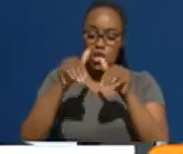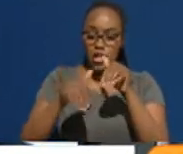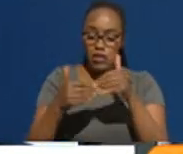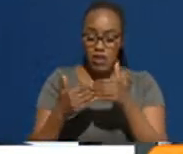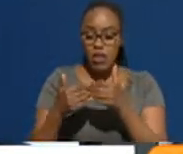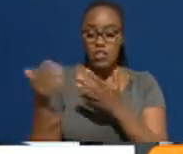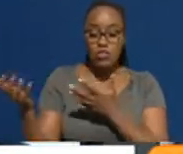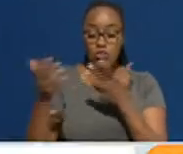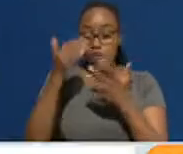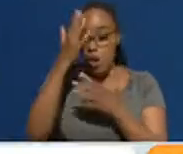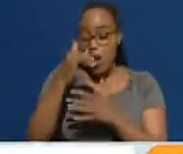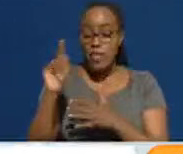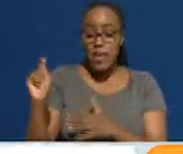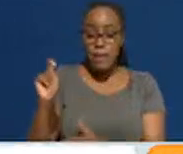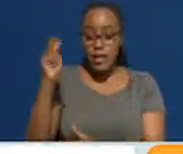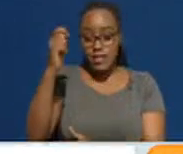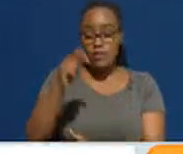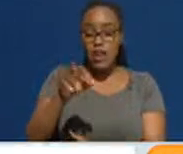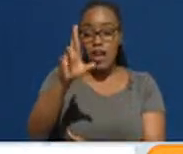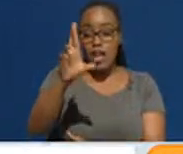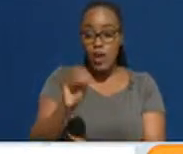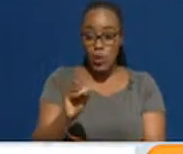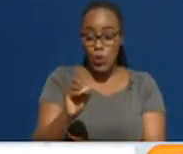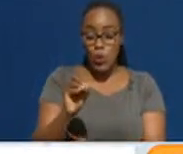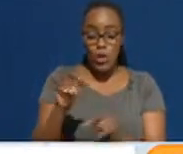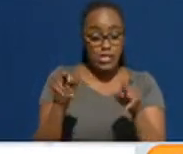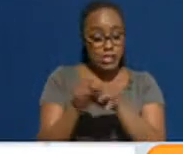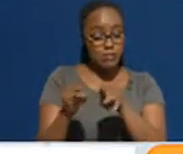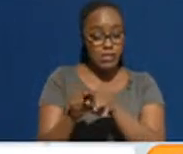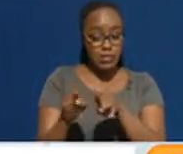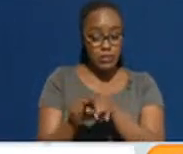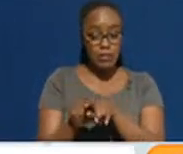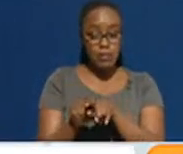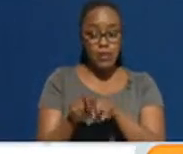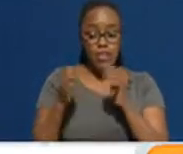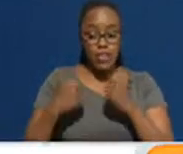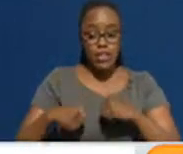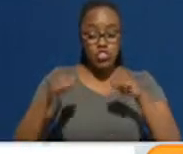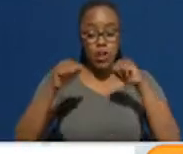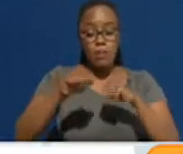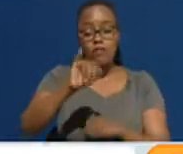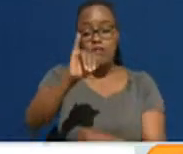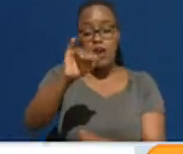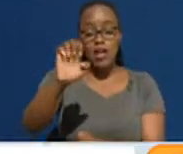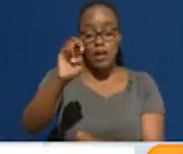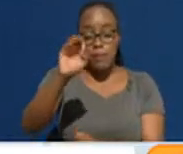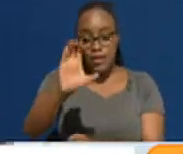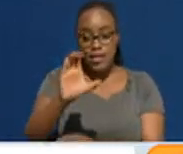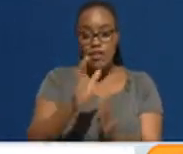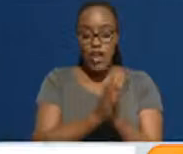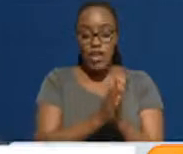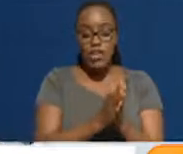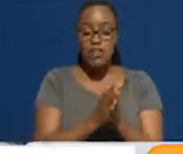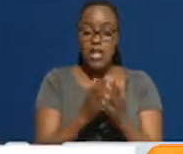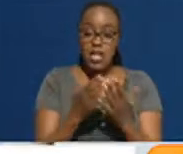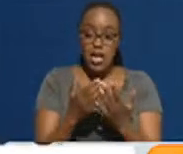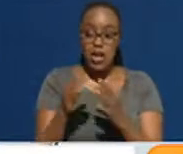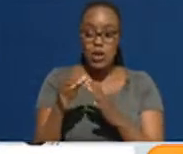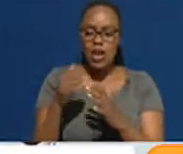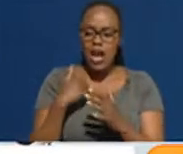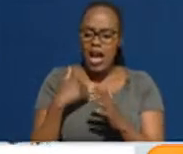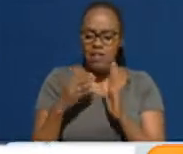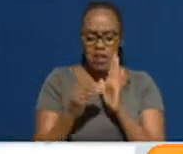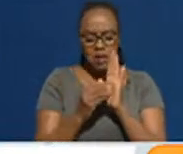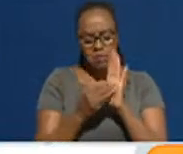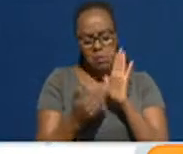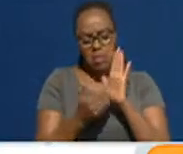courier, because the presidential returning officer is the, you know, the chairman of the IBC. That's right. And at the constituency level, you don't really have that,